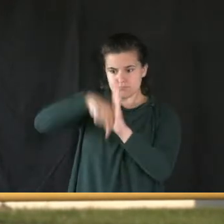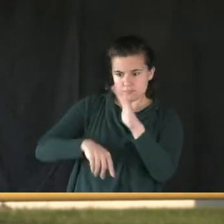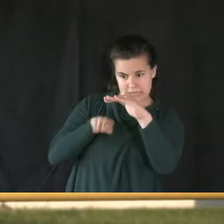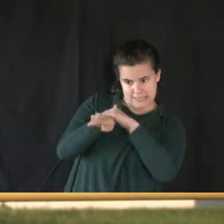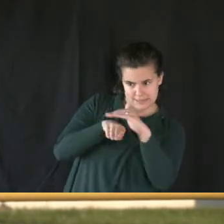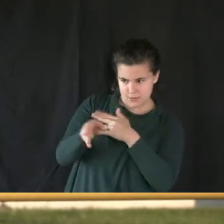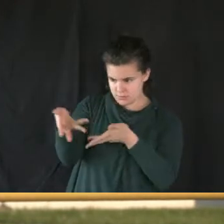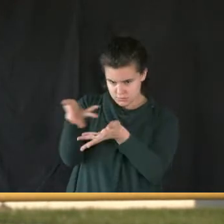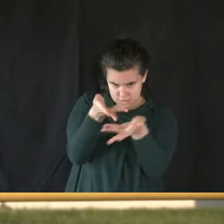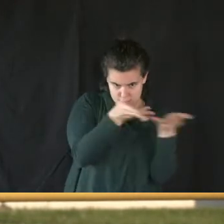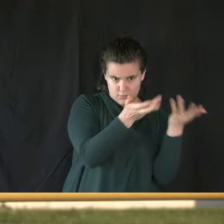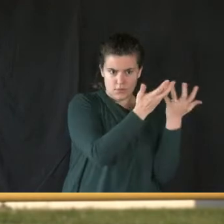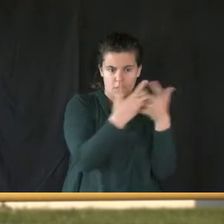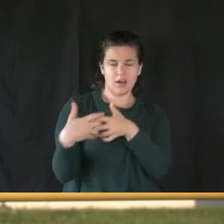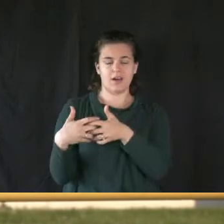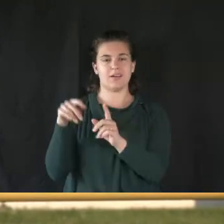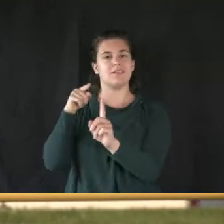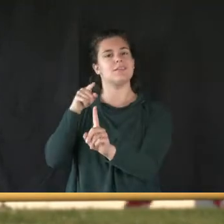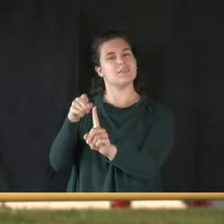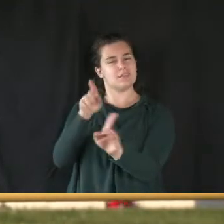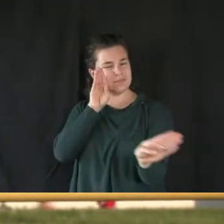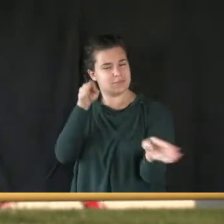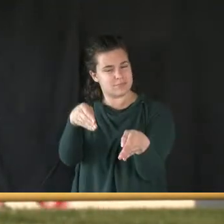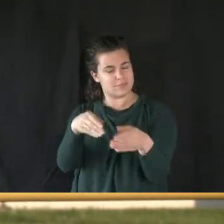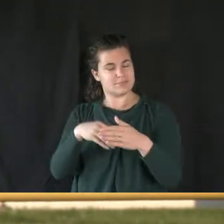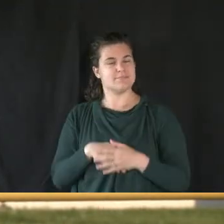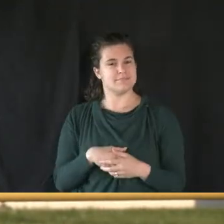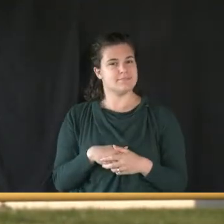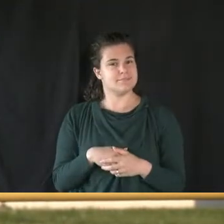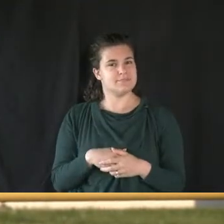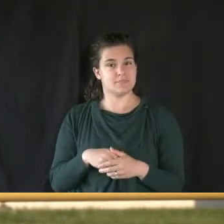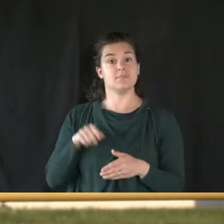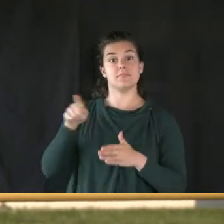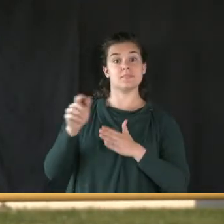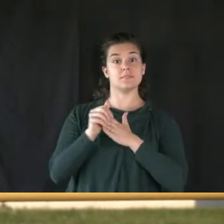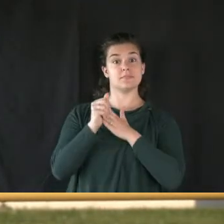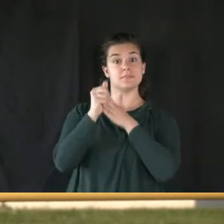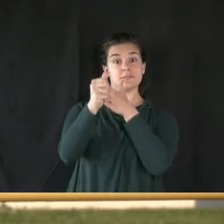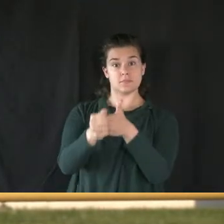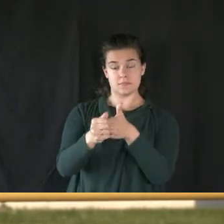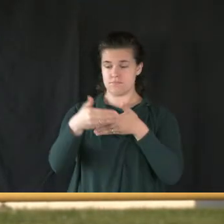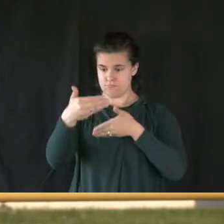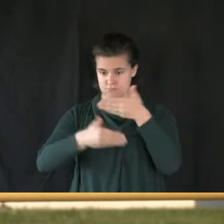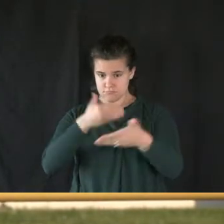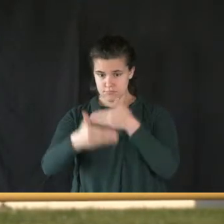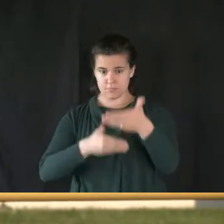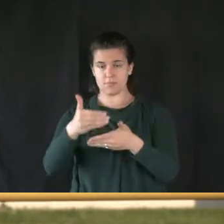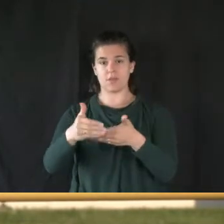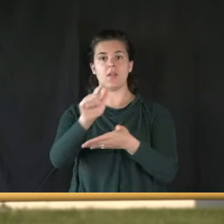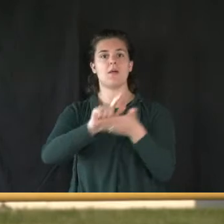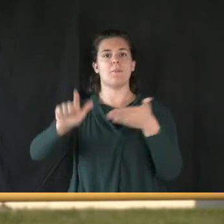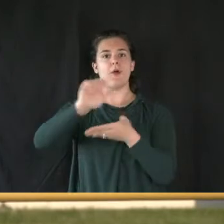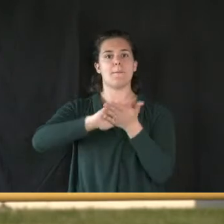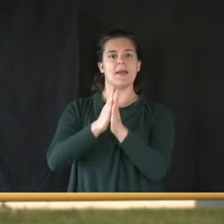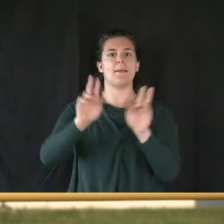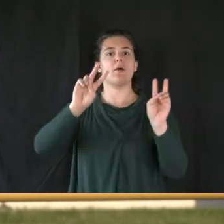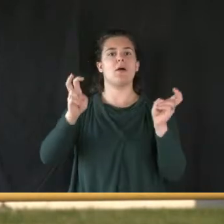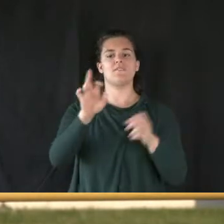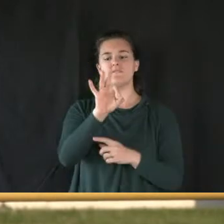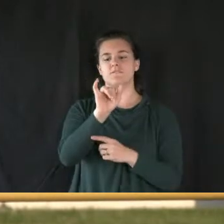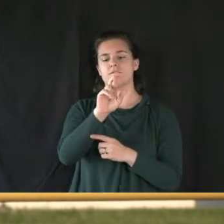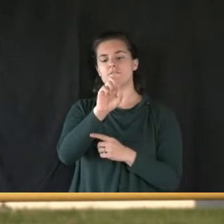Under his leadership, Lamar became a first-generation forward